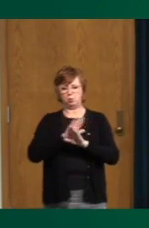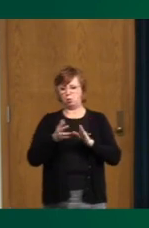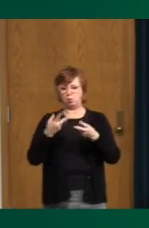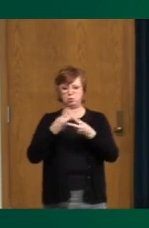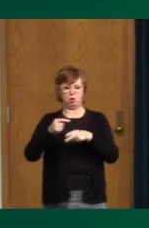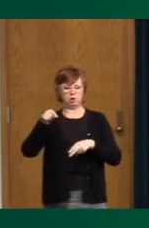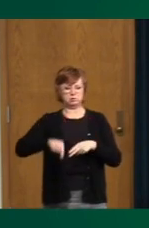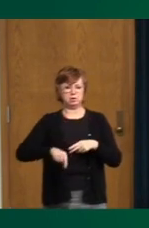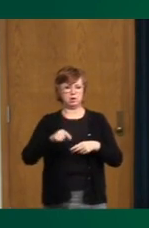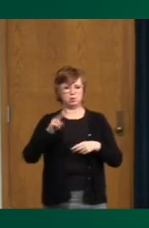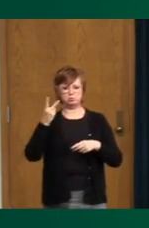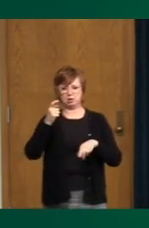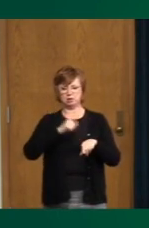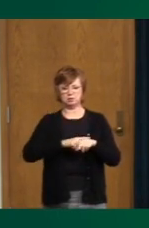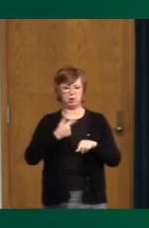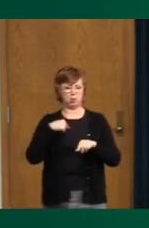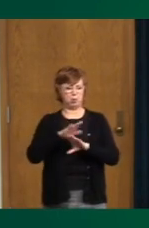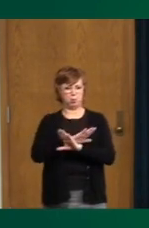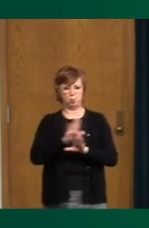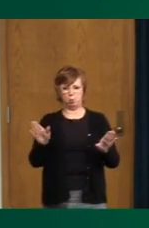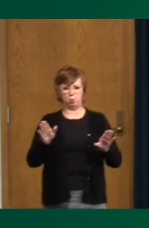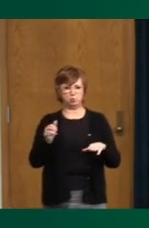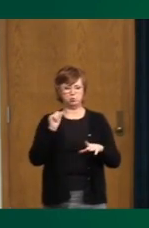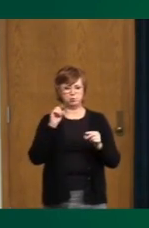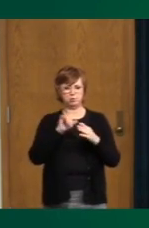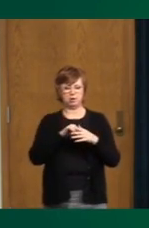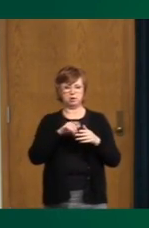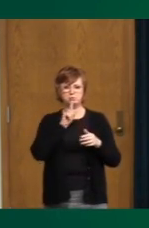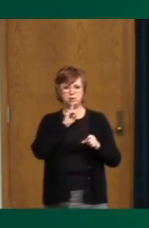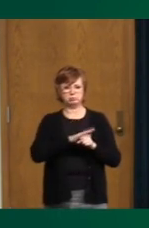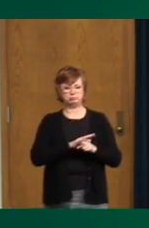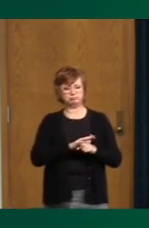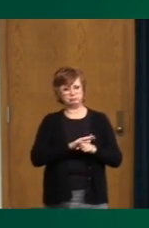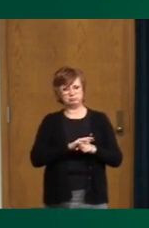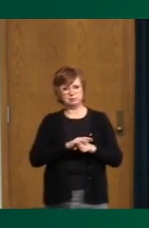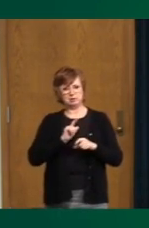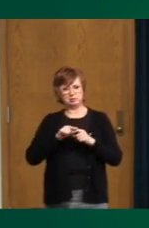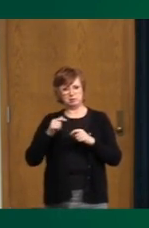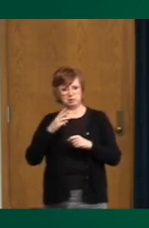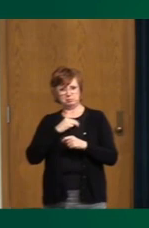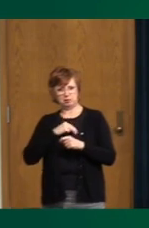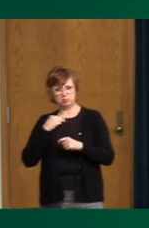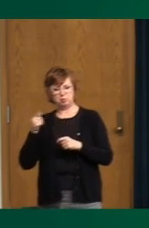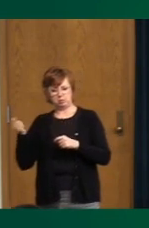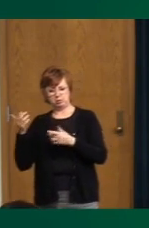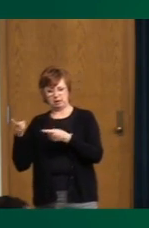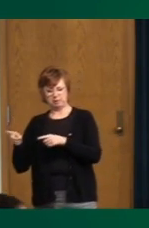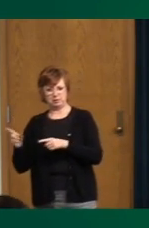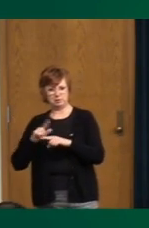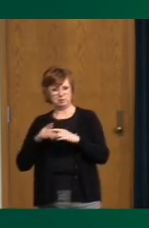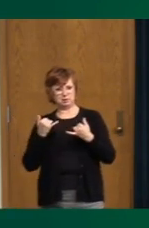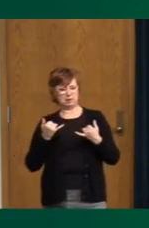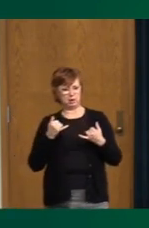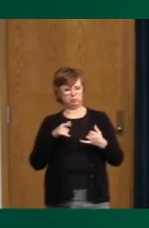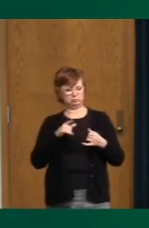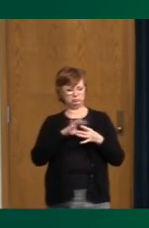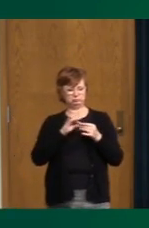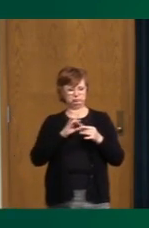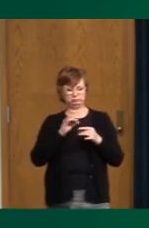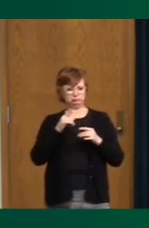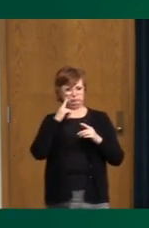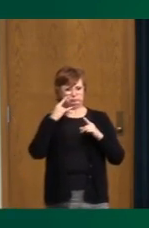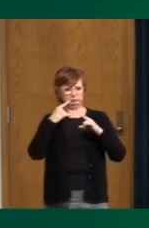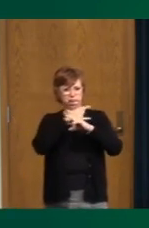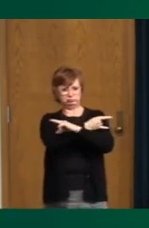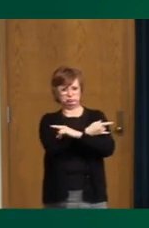time before we reach where Manitoba is at right now, but in the coming weeks we may have to discuss a lockdown. I'm